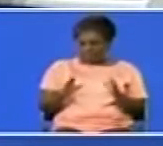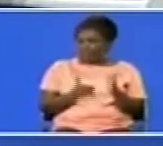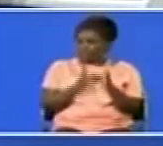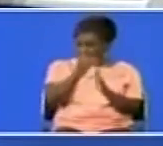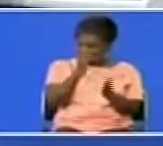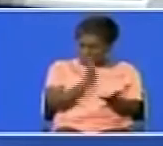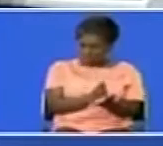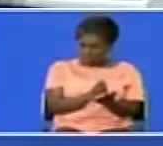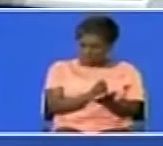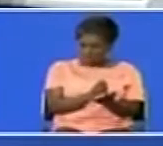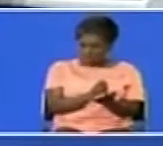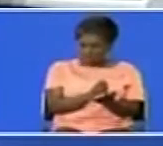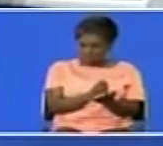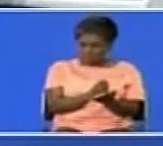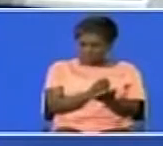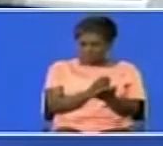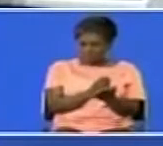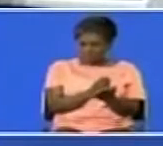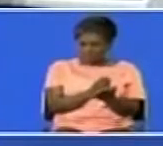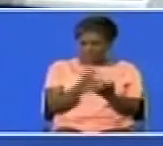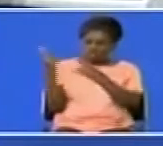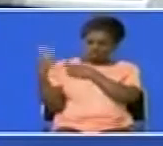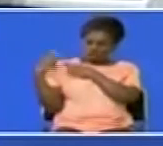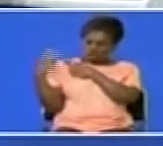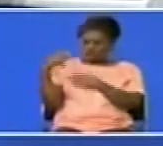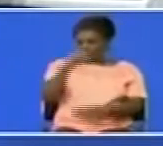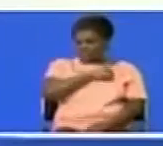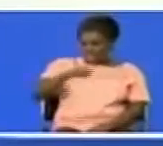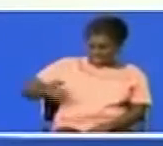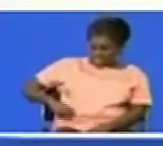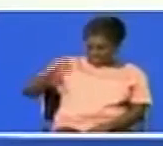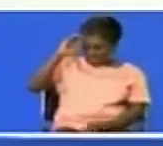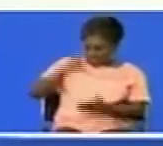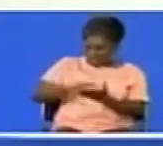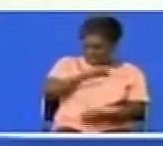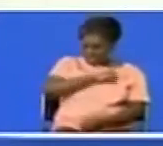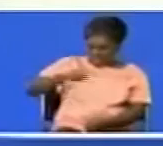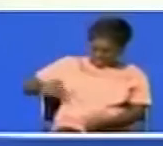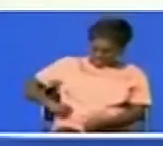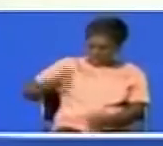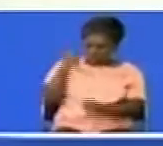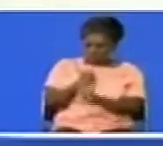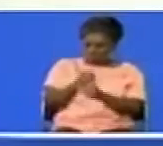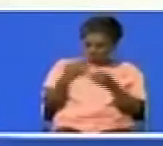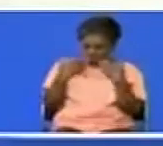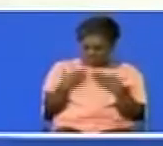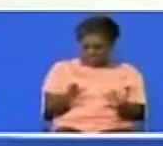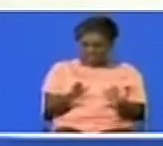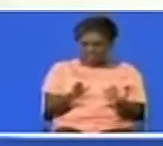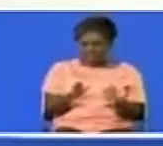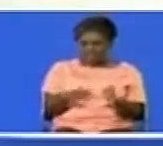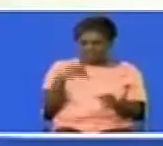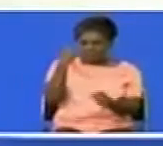Senate. Well, it's the role of the Senate, and I believe the Senate has done its role. The functions were devolved. Those